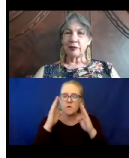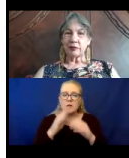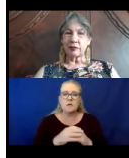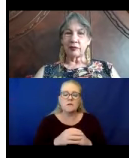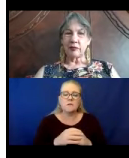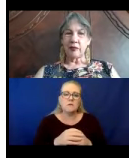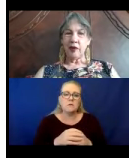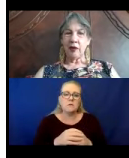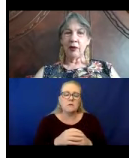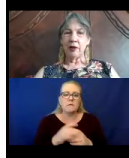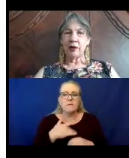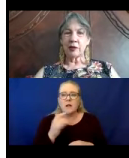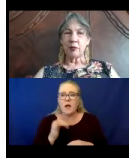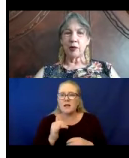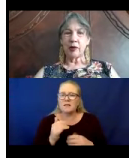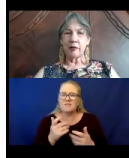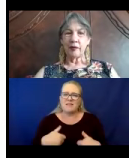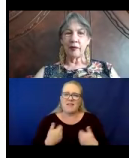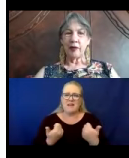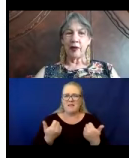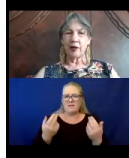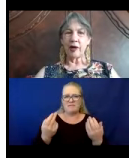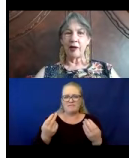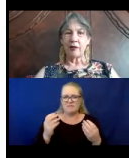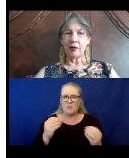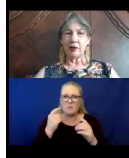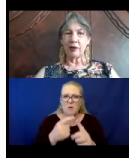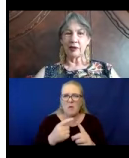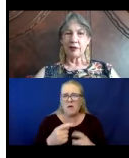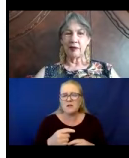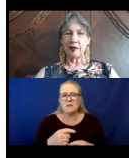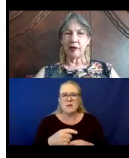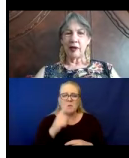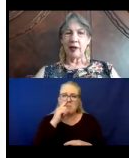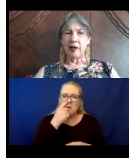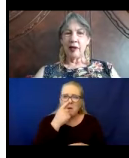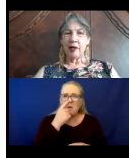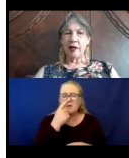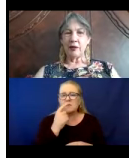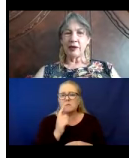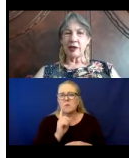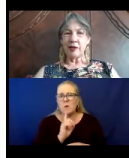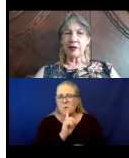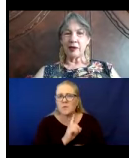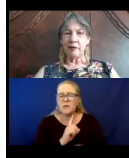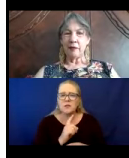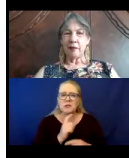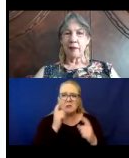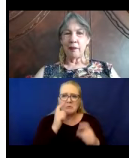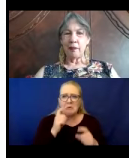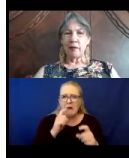pointless, loneliness or boredom, crying for no reason, decreased